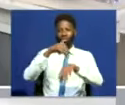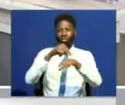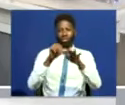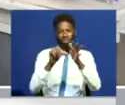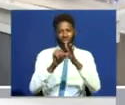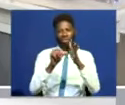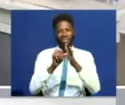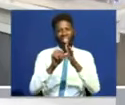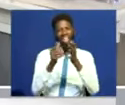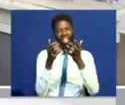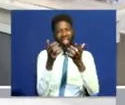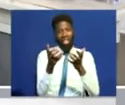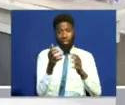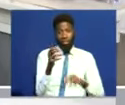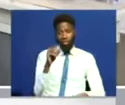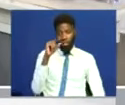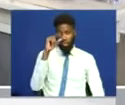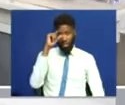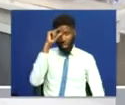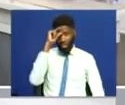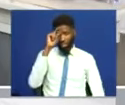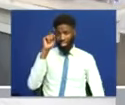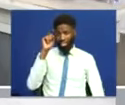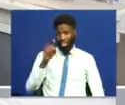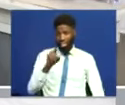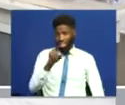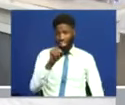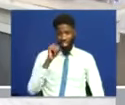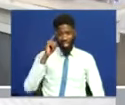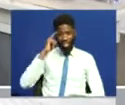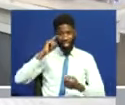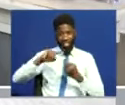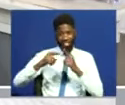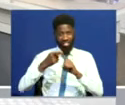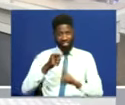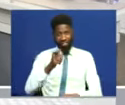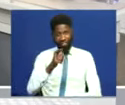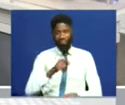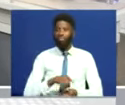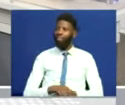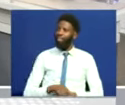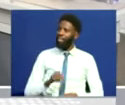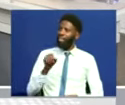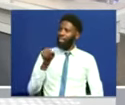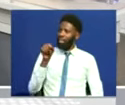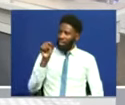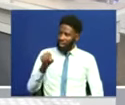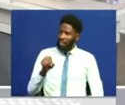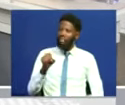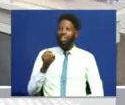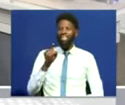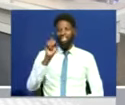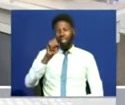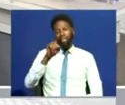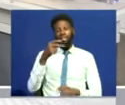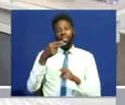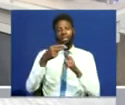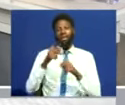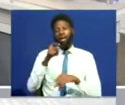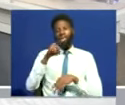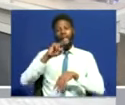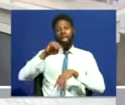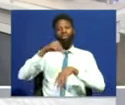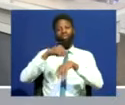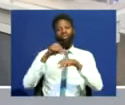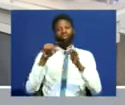that? Yes, I do agree that that is what it should be considered for. Mm-hmm. Because, Abdi, we